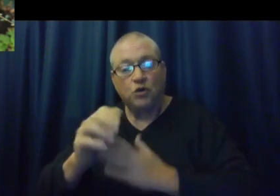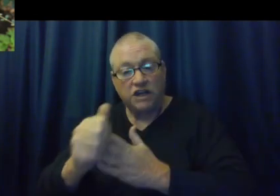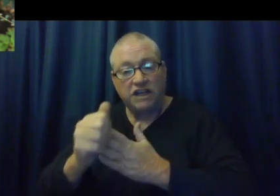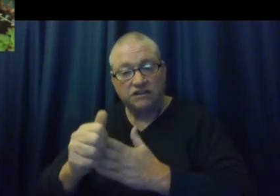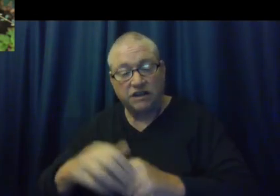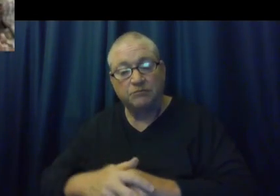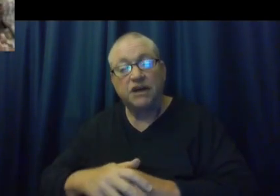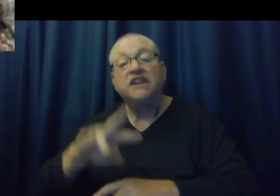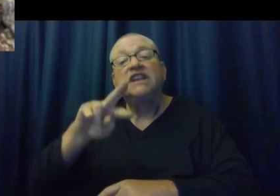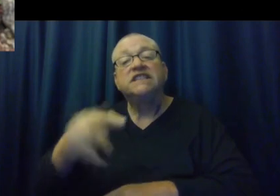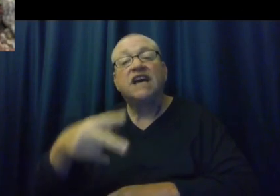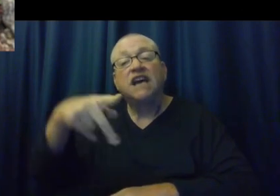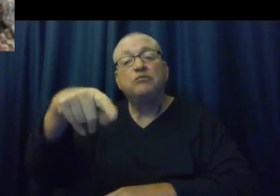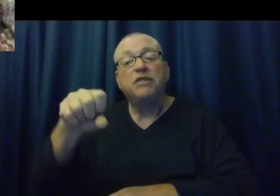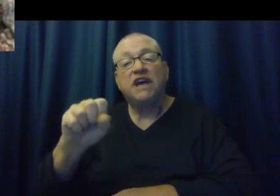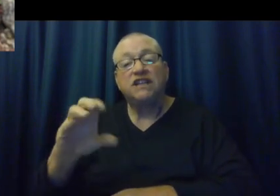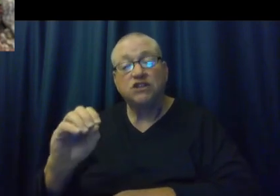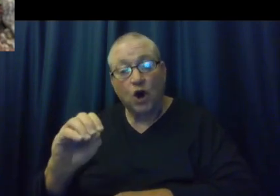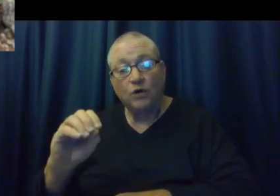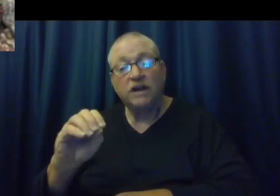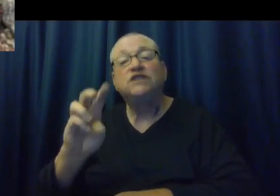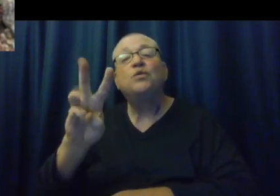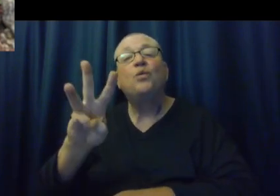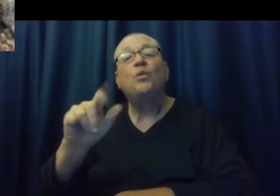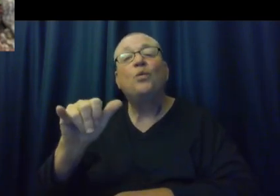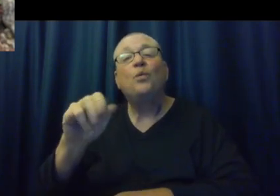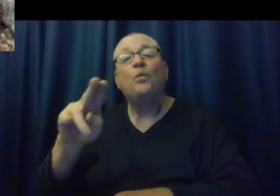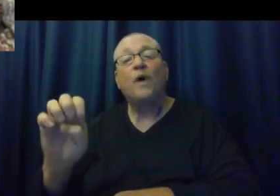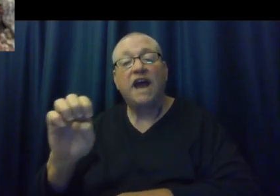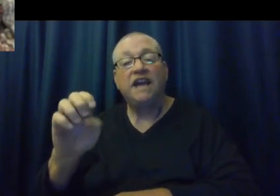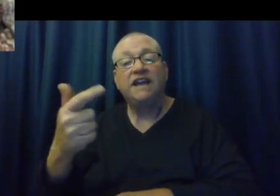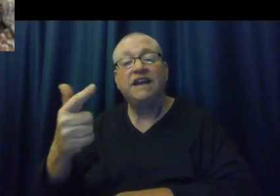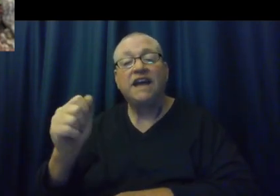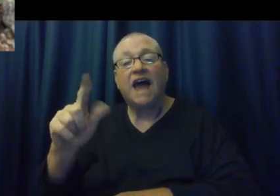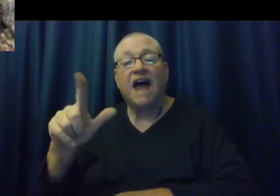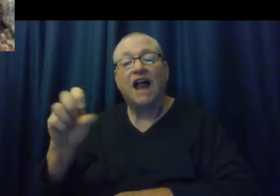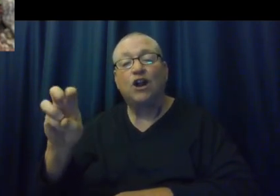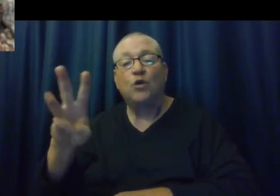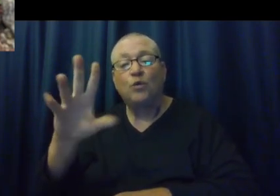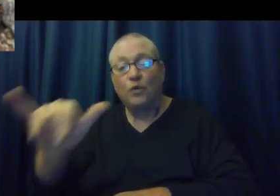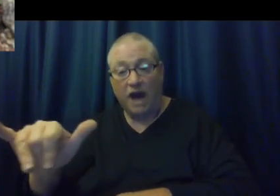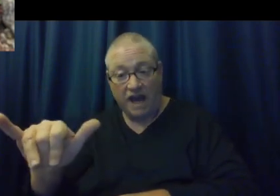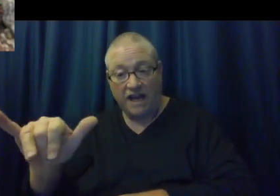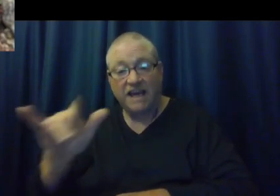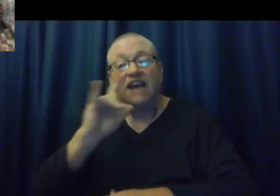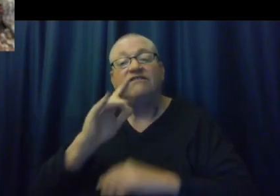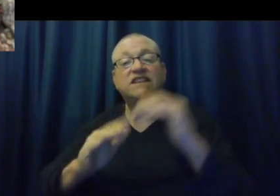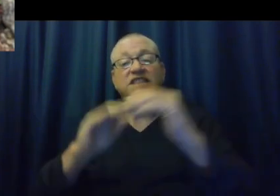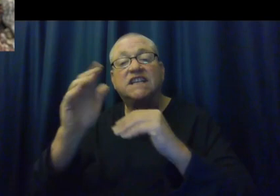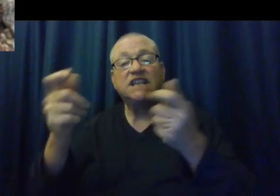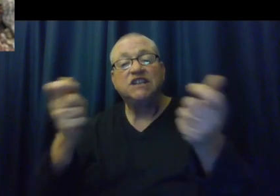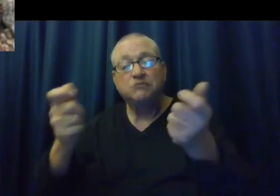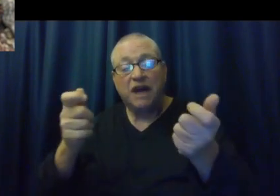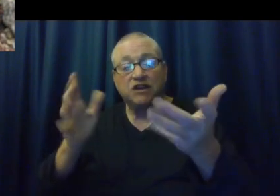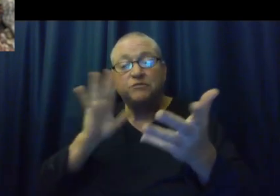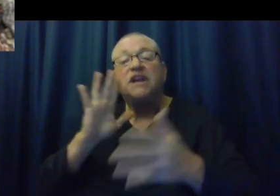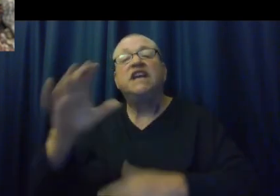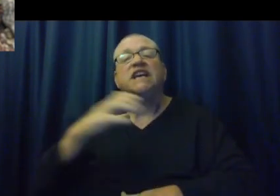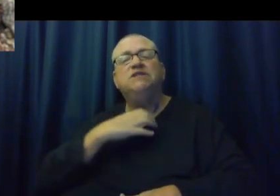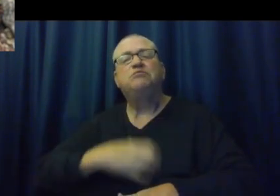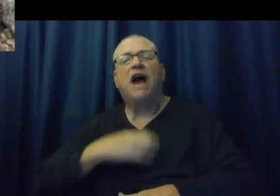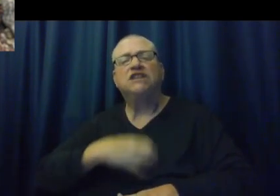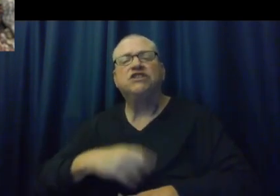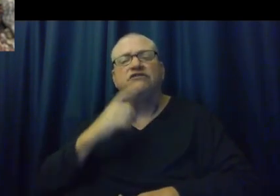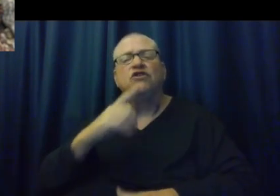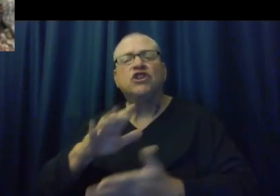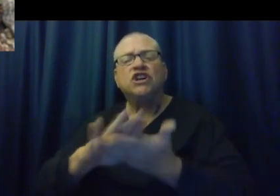leadership. The second PSO Award of Excellence goes to Wayne Galloway in Facilities Management. Wayne Galloway's passion